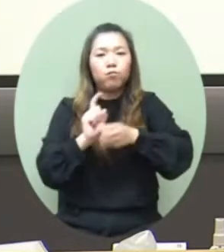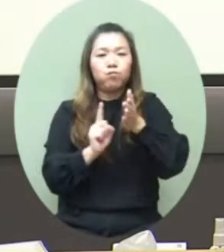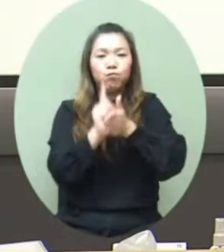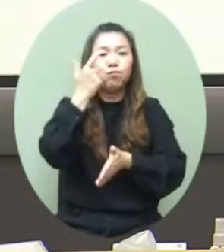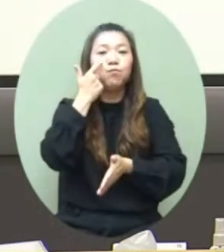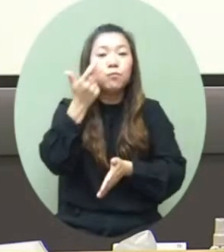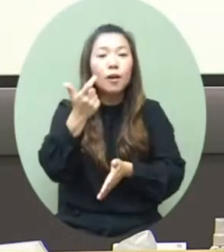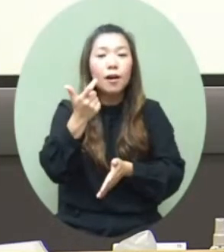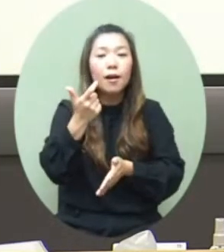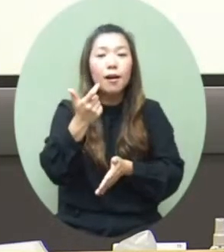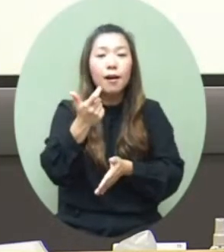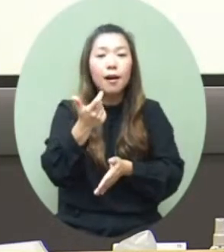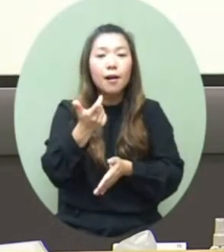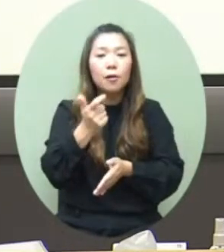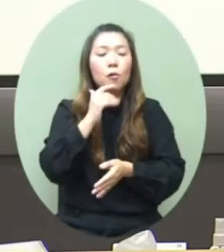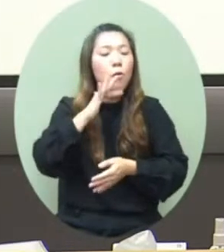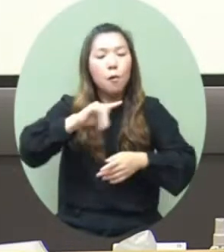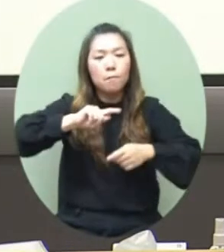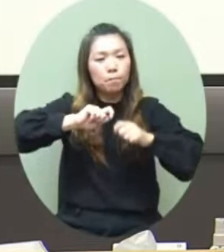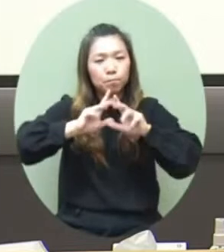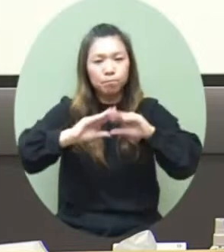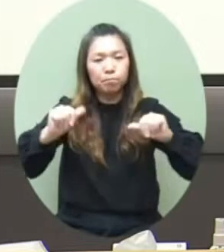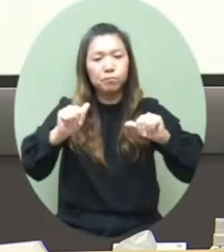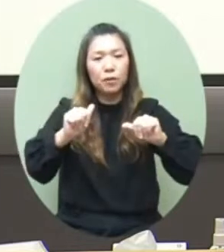improves recently,